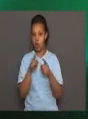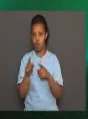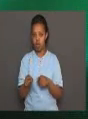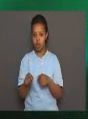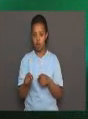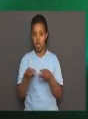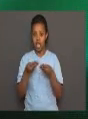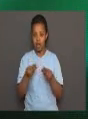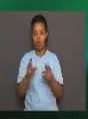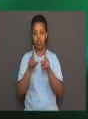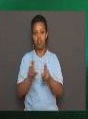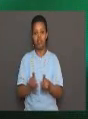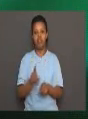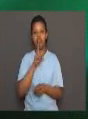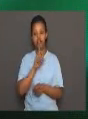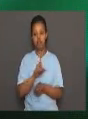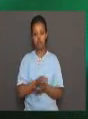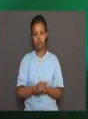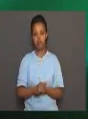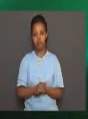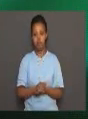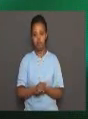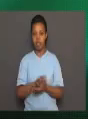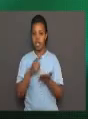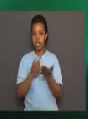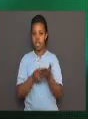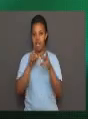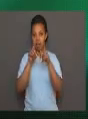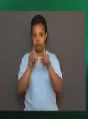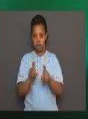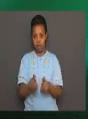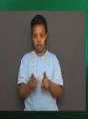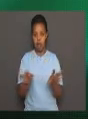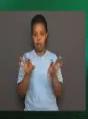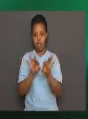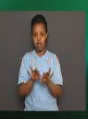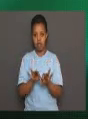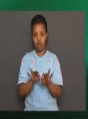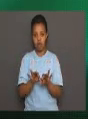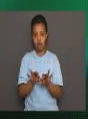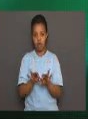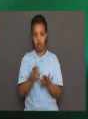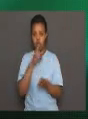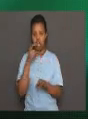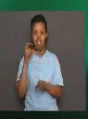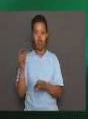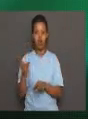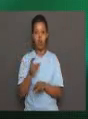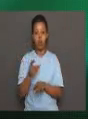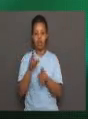the emulsion test. This test requires dry test